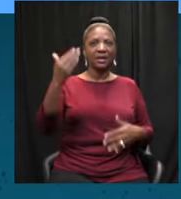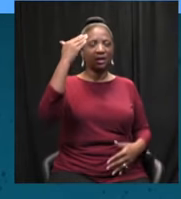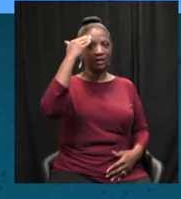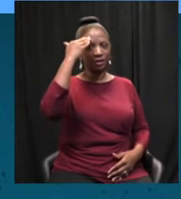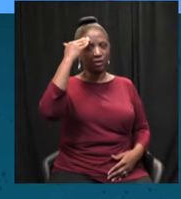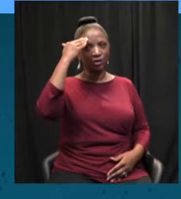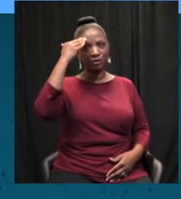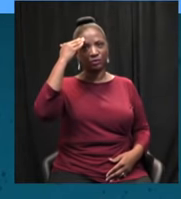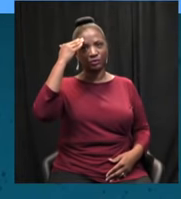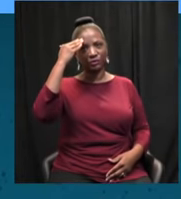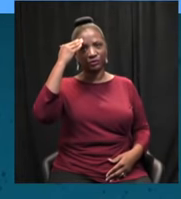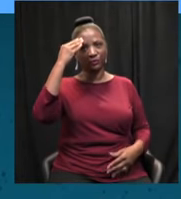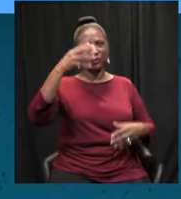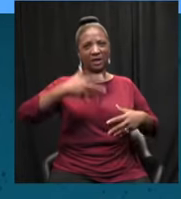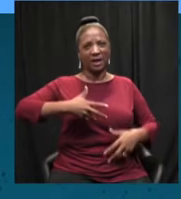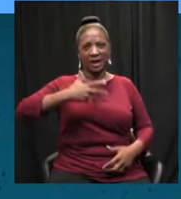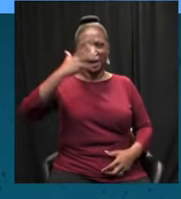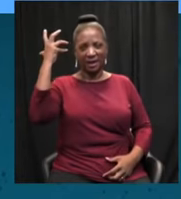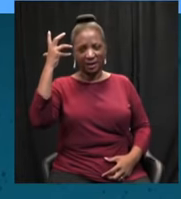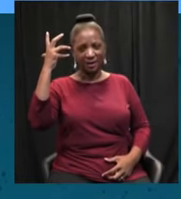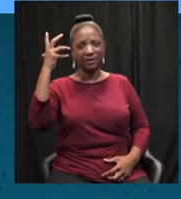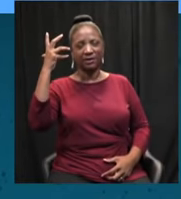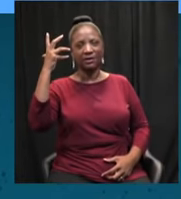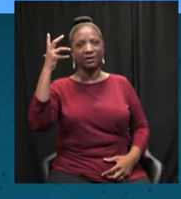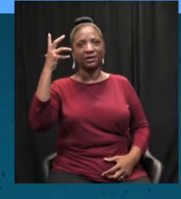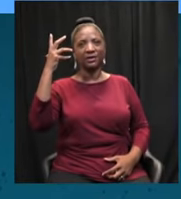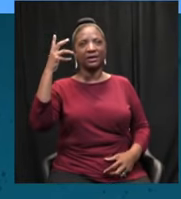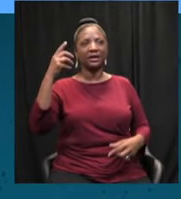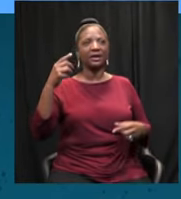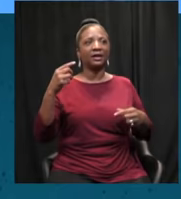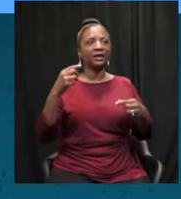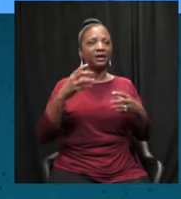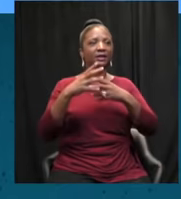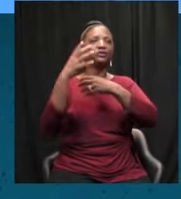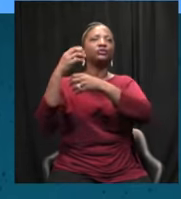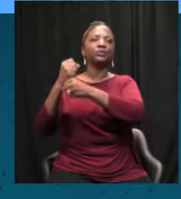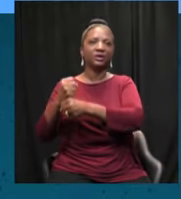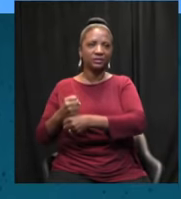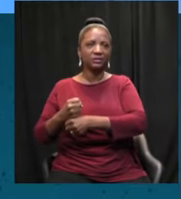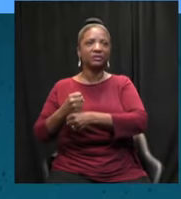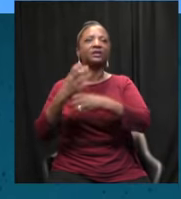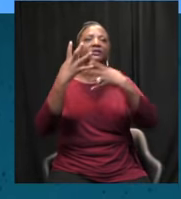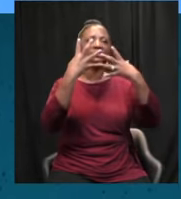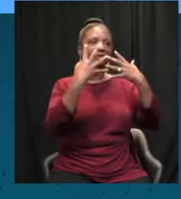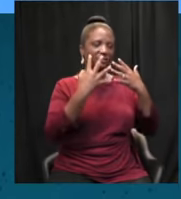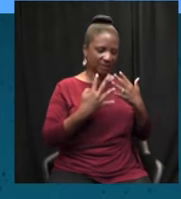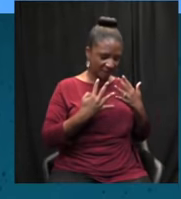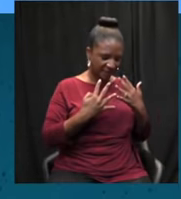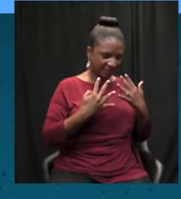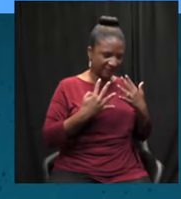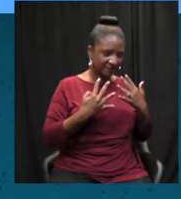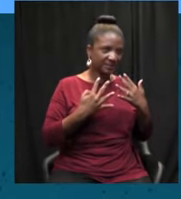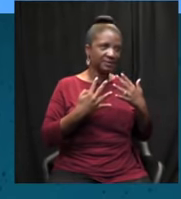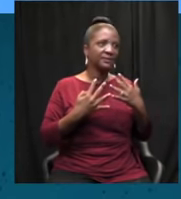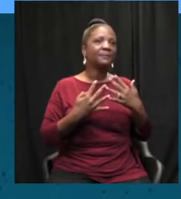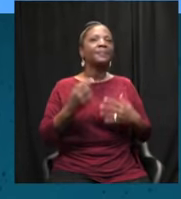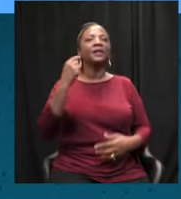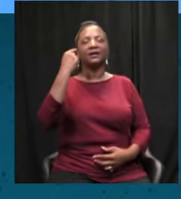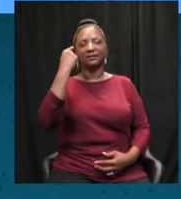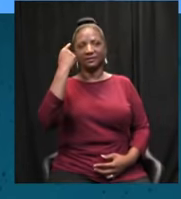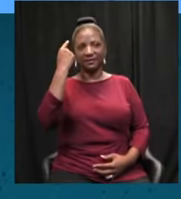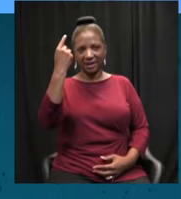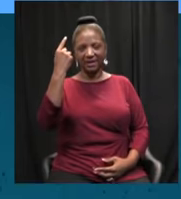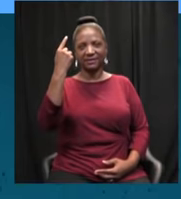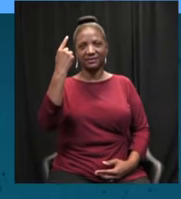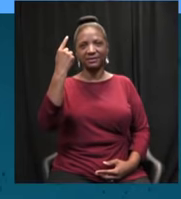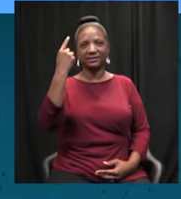for anger and anticipation and trust and for sadness and disappointment. He knows what it is like. He never sinned in these